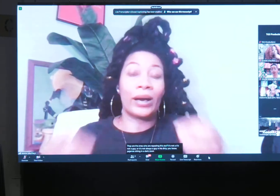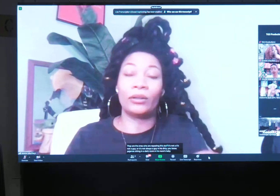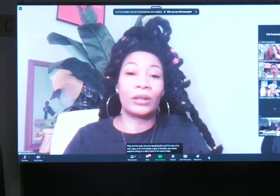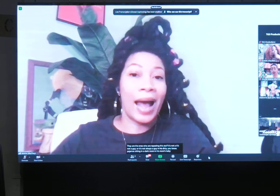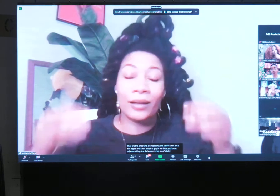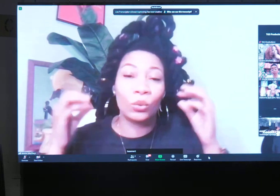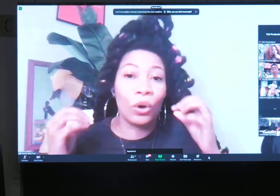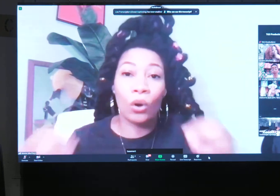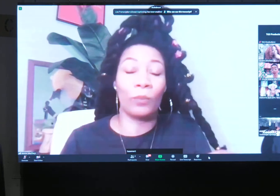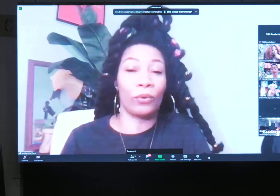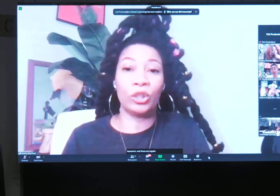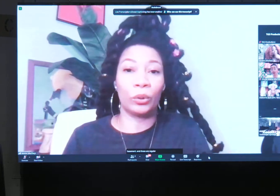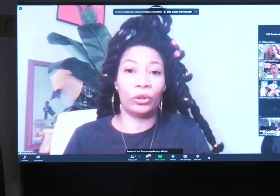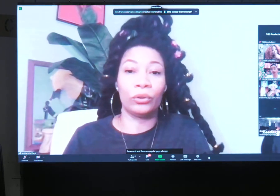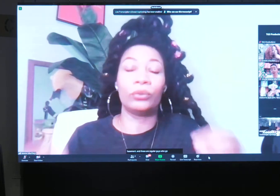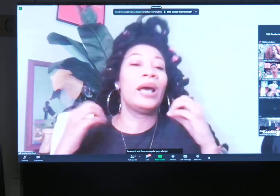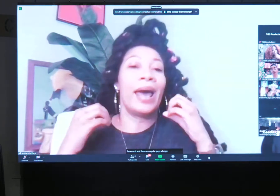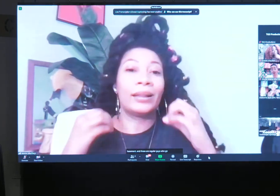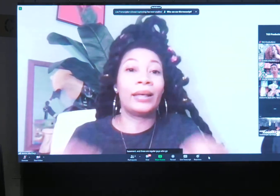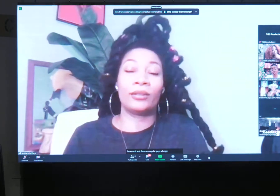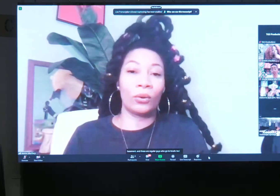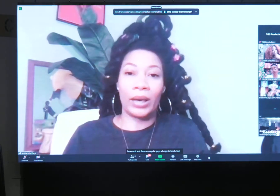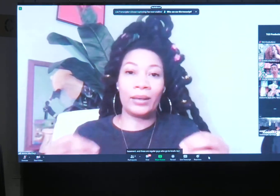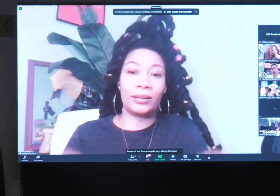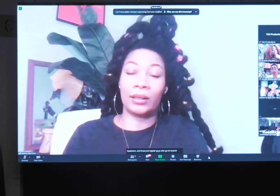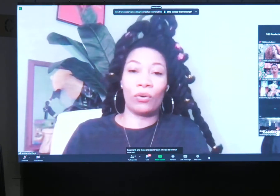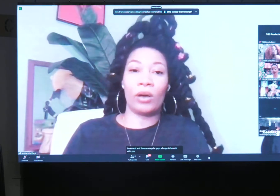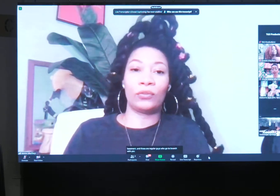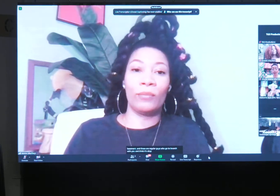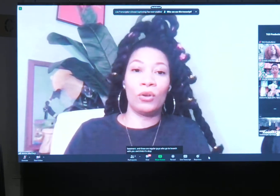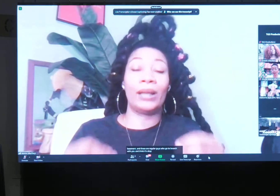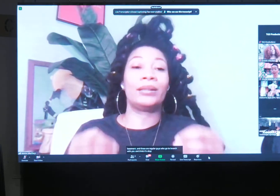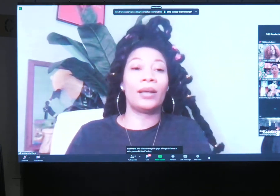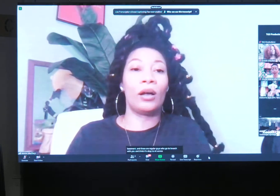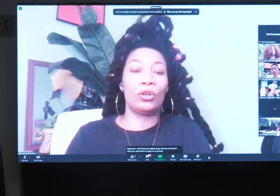these are regular guys who go to brunch with you and think it's okay to sit